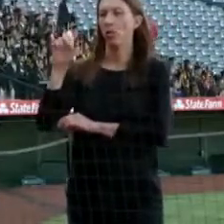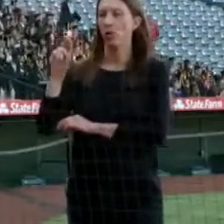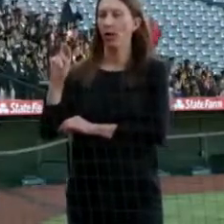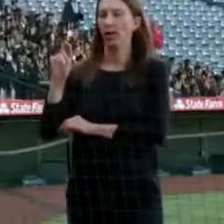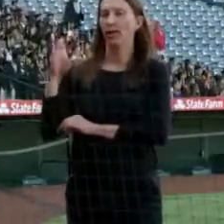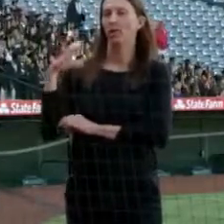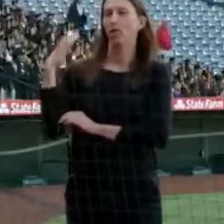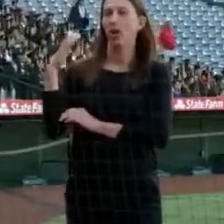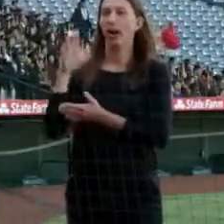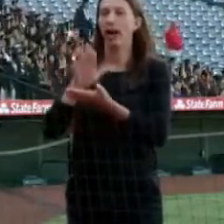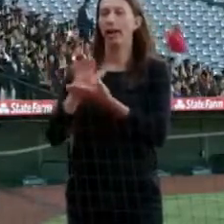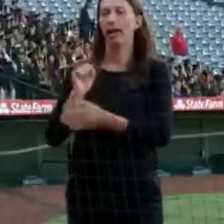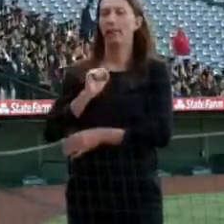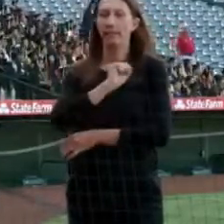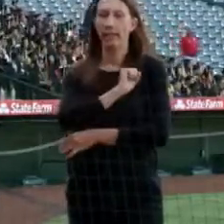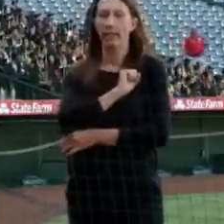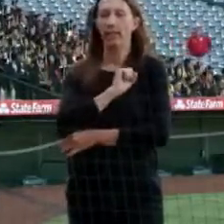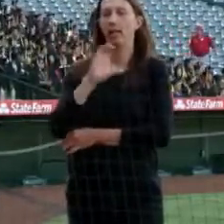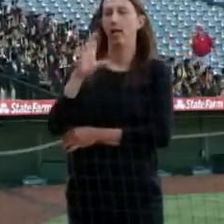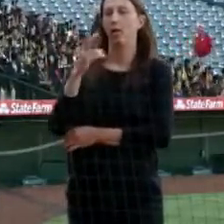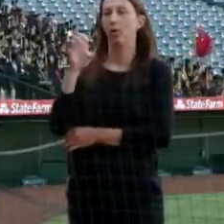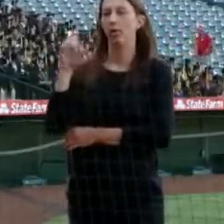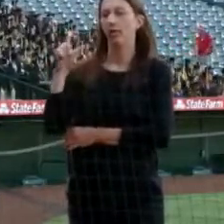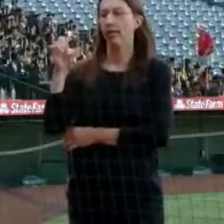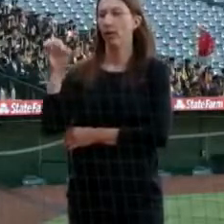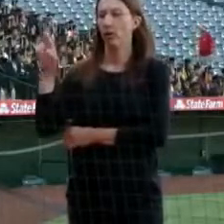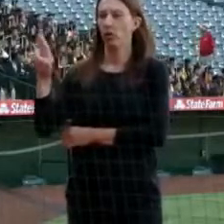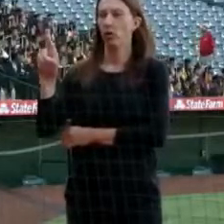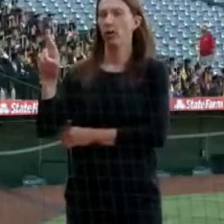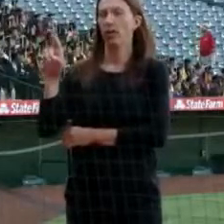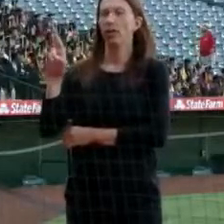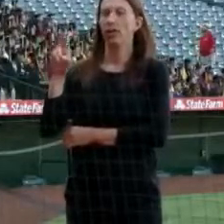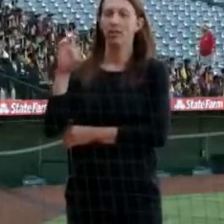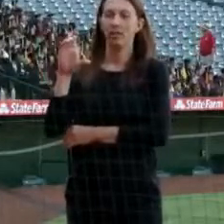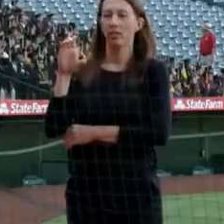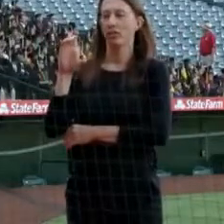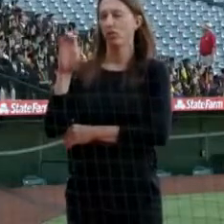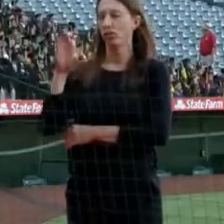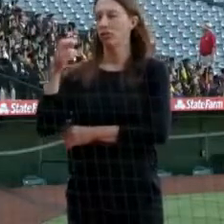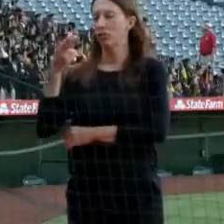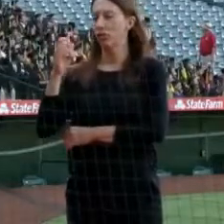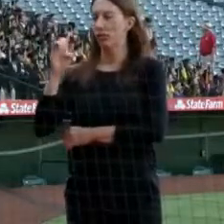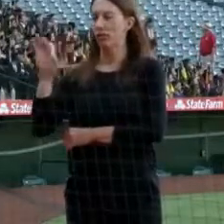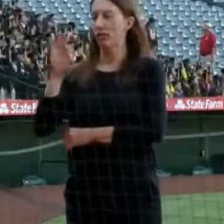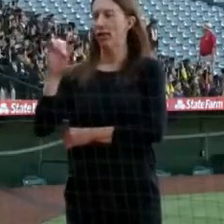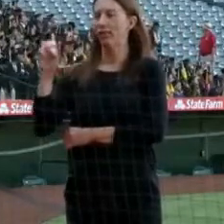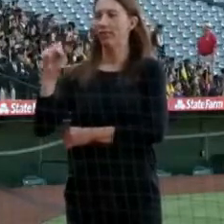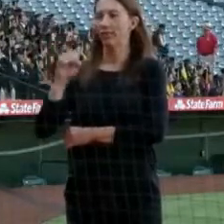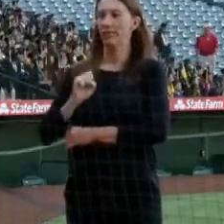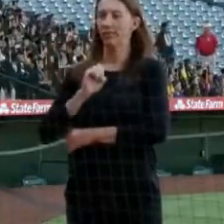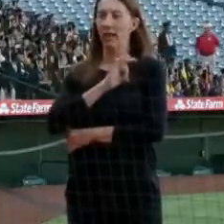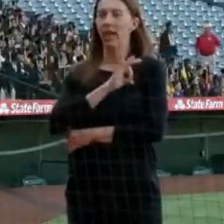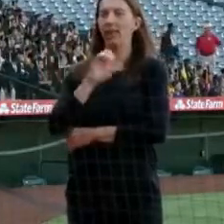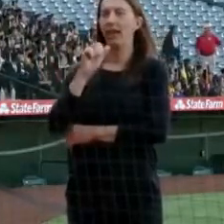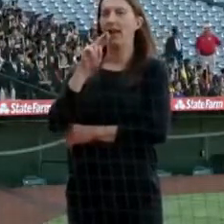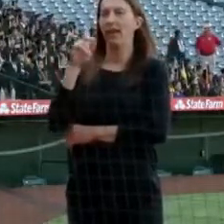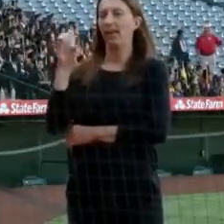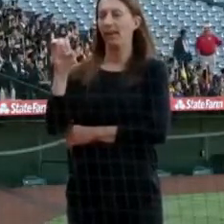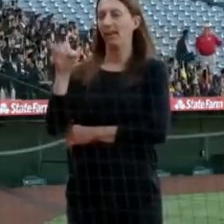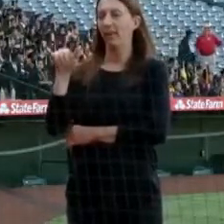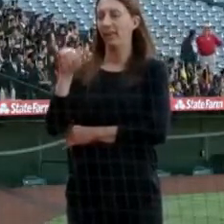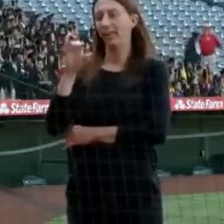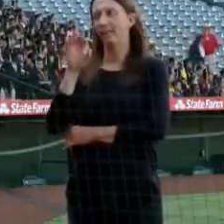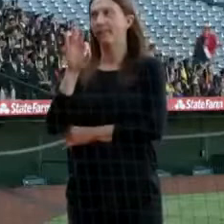Academic Senate. Chris Fowler, Chief of Staff. Andy Fee, Director of Athletics. Min